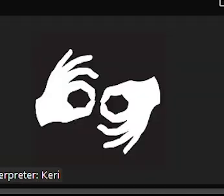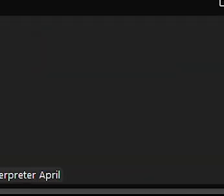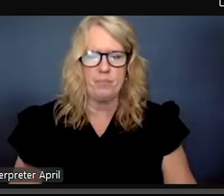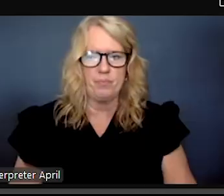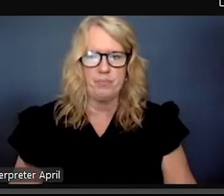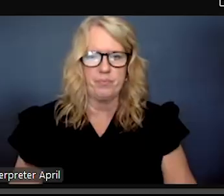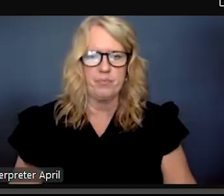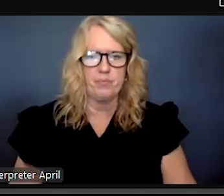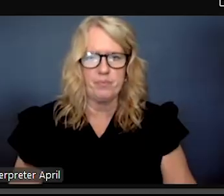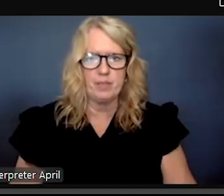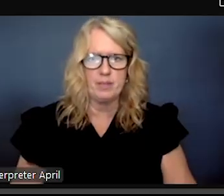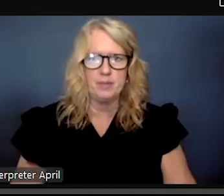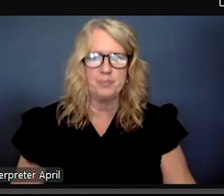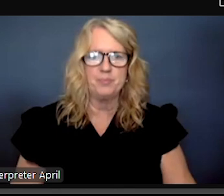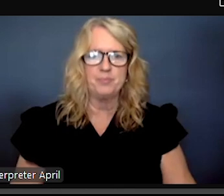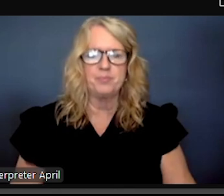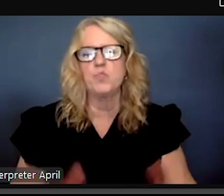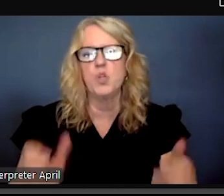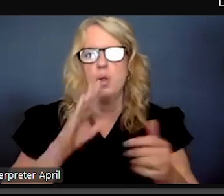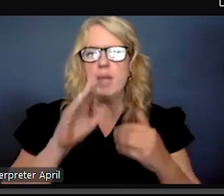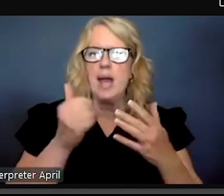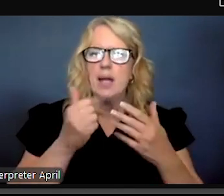whole.